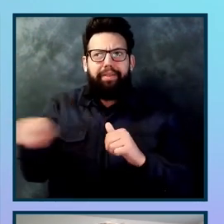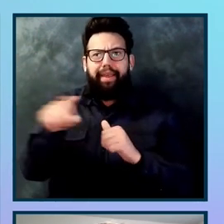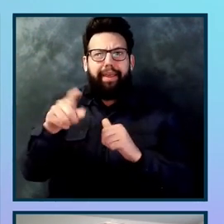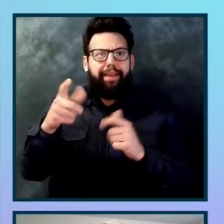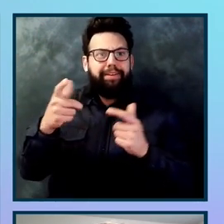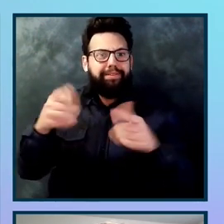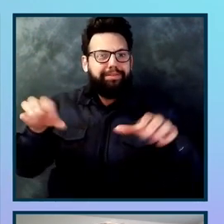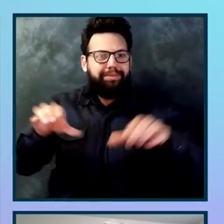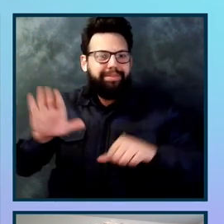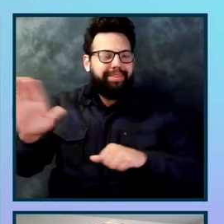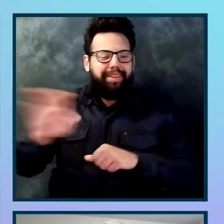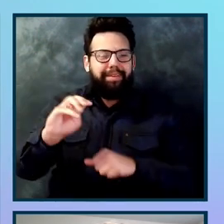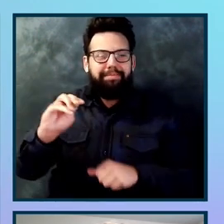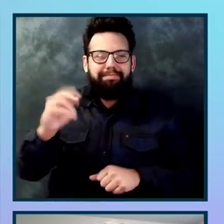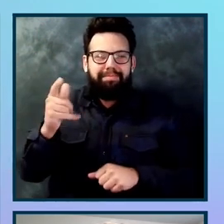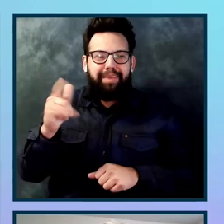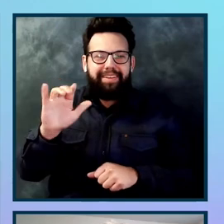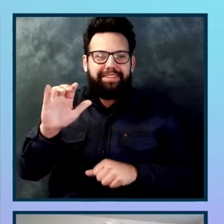me